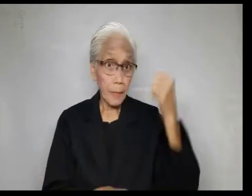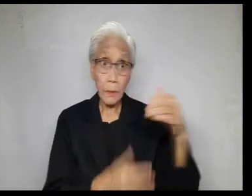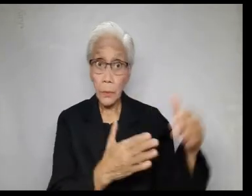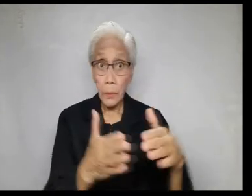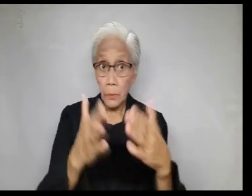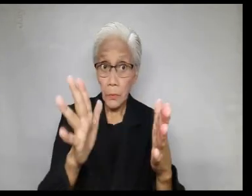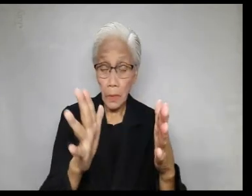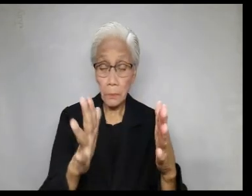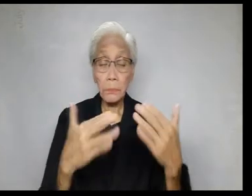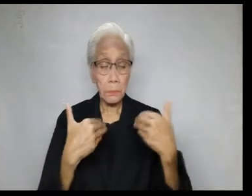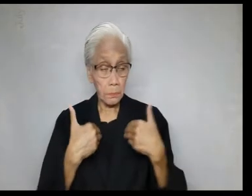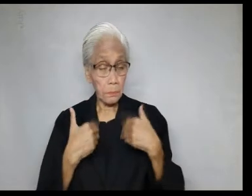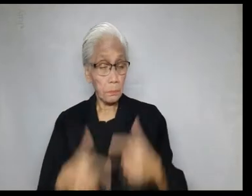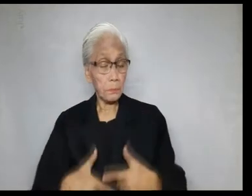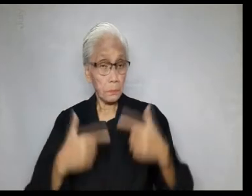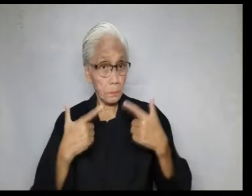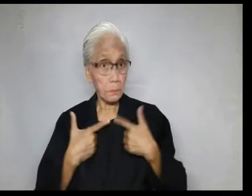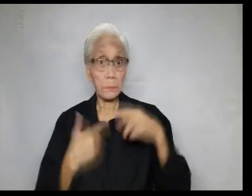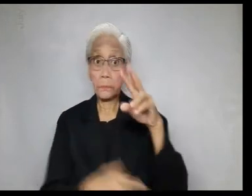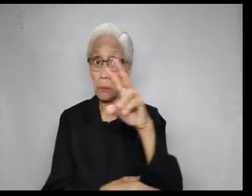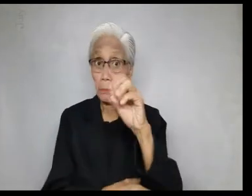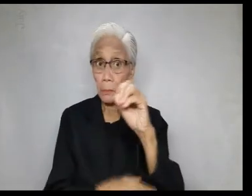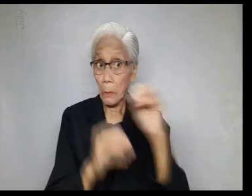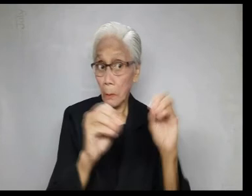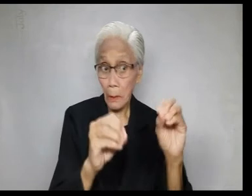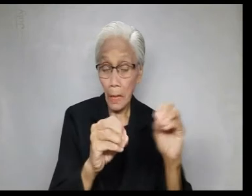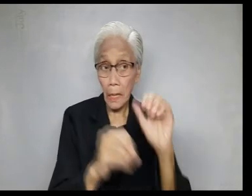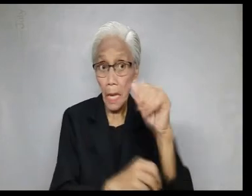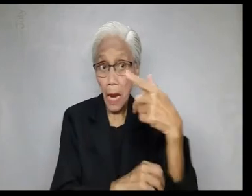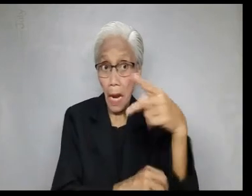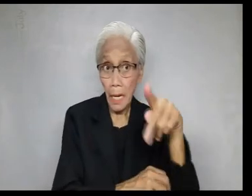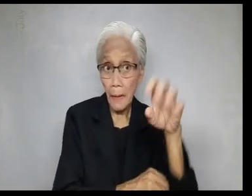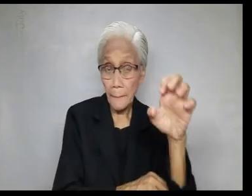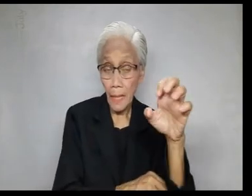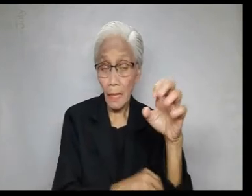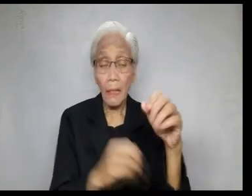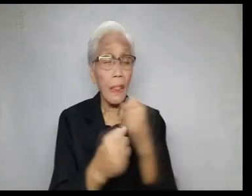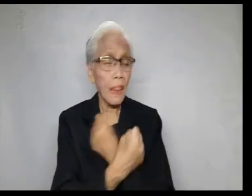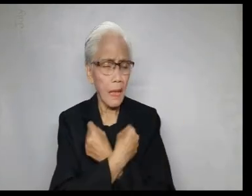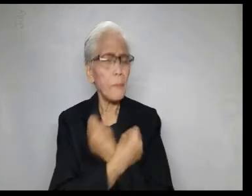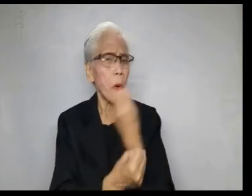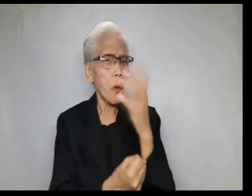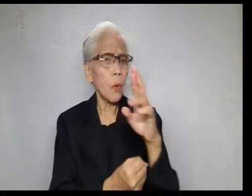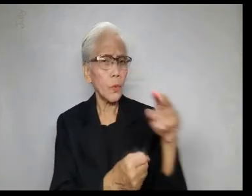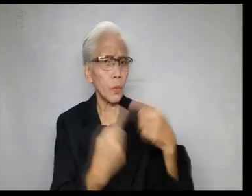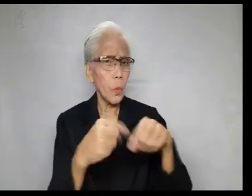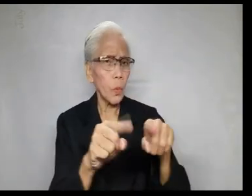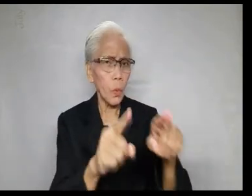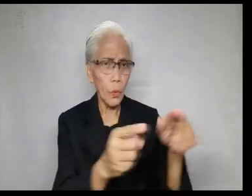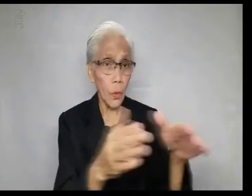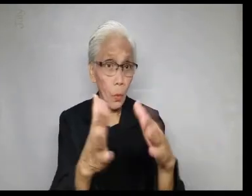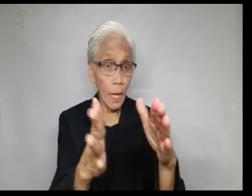for Christ. What better way to lead a non-agape lover to the doors of